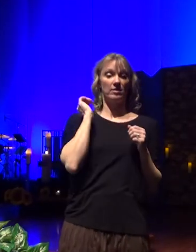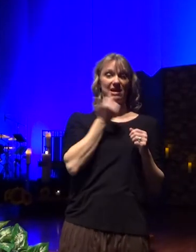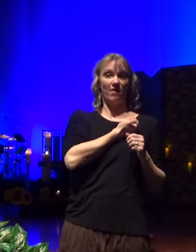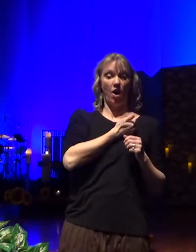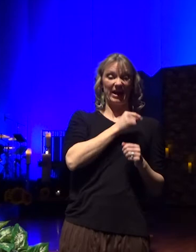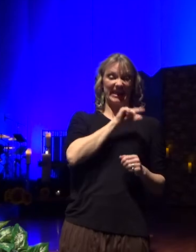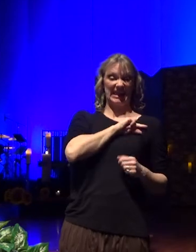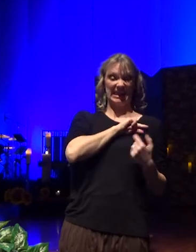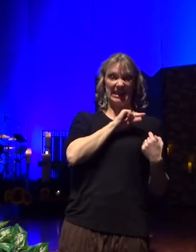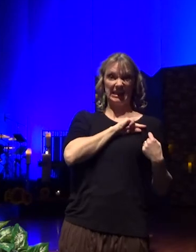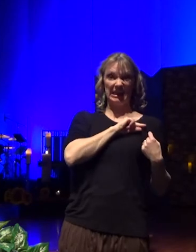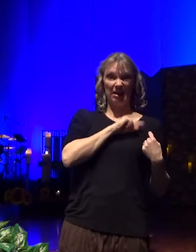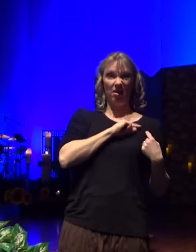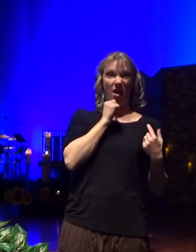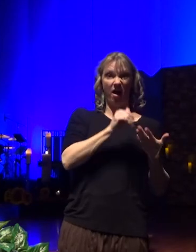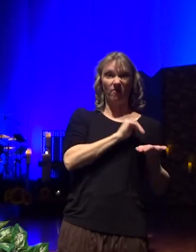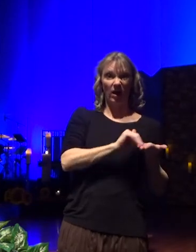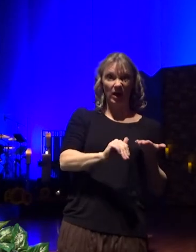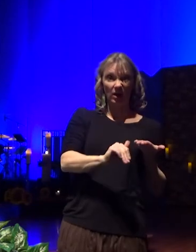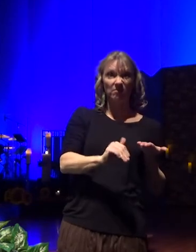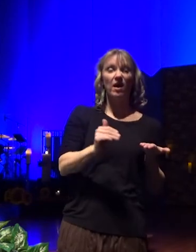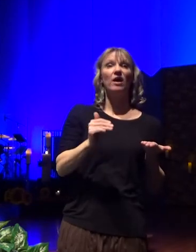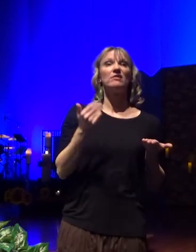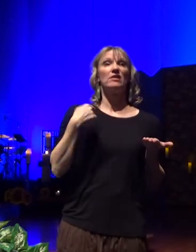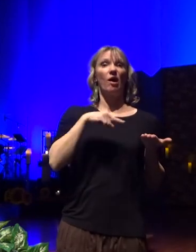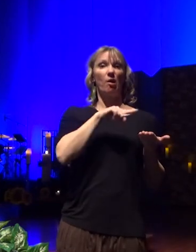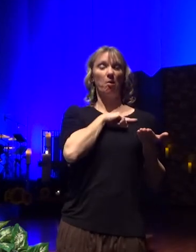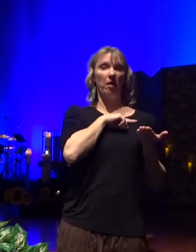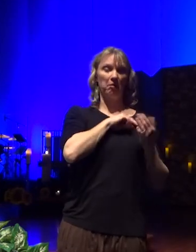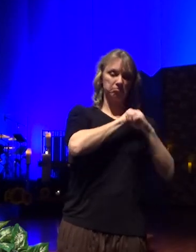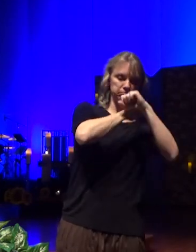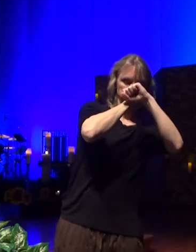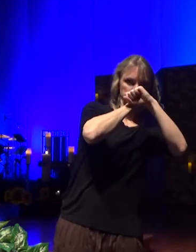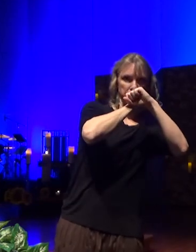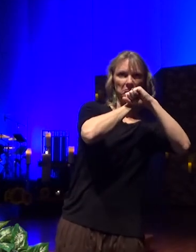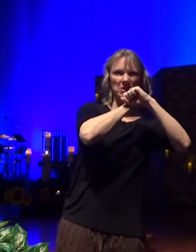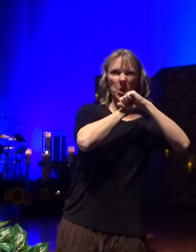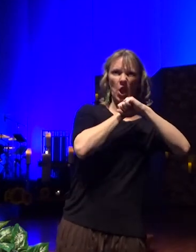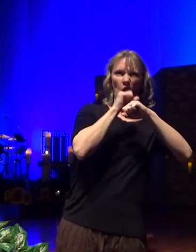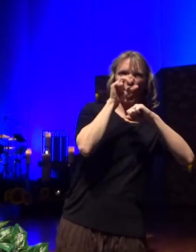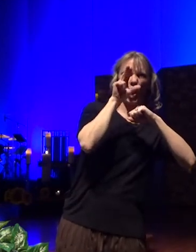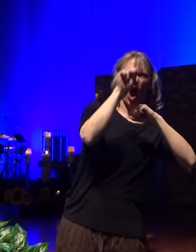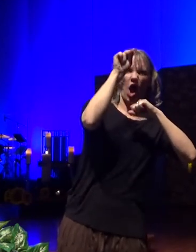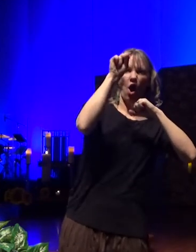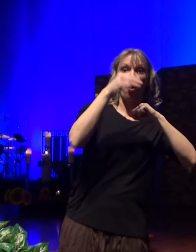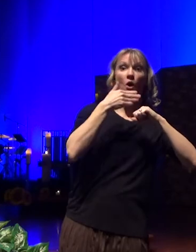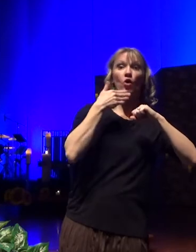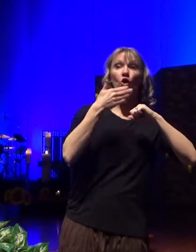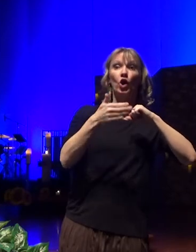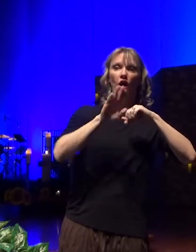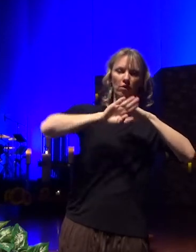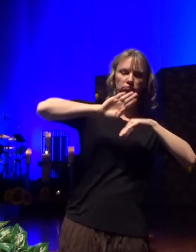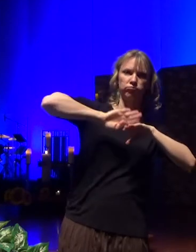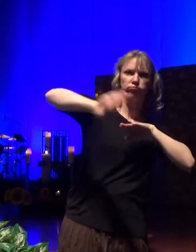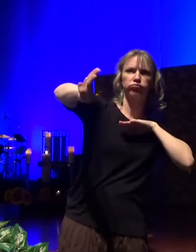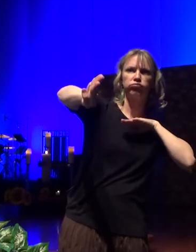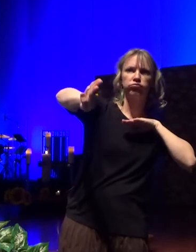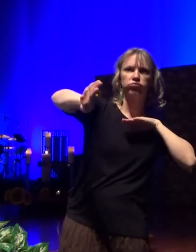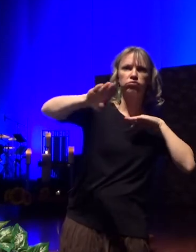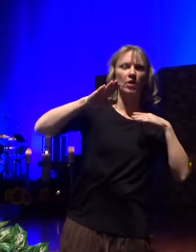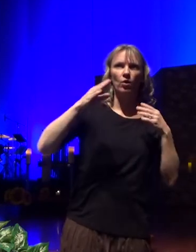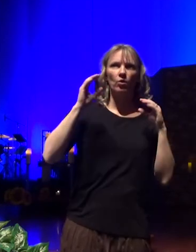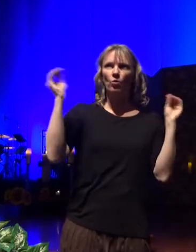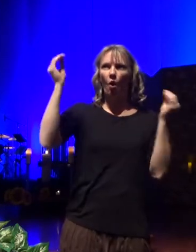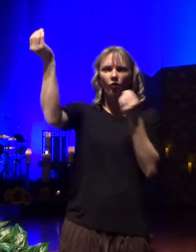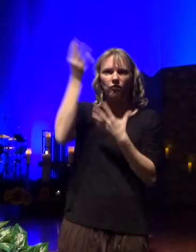because of our guilt, because of our unforgiveness, we hold ourselves in this fortress of no that keeps that good out. It keeps us